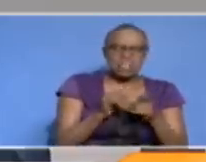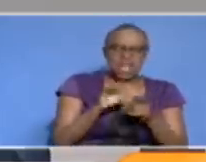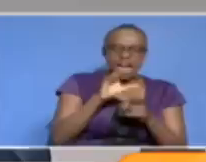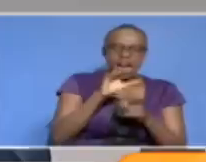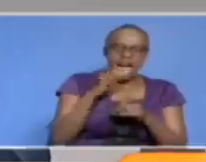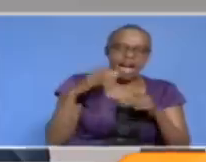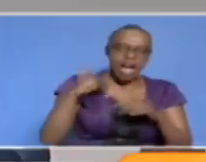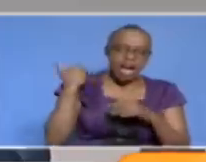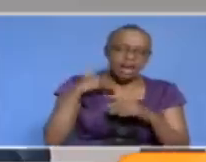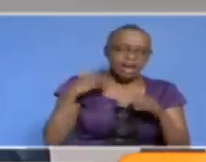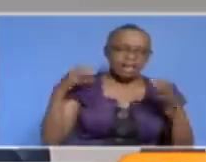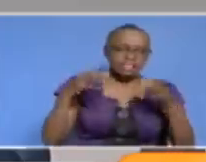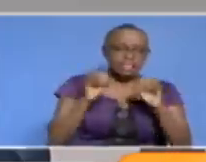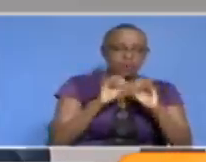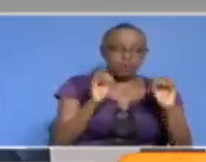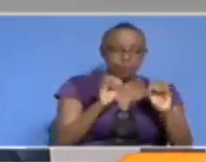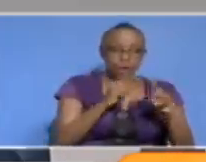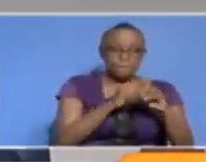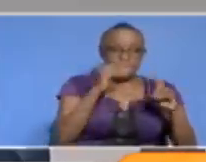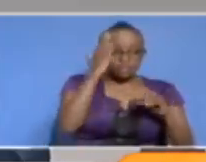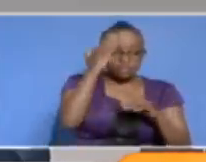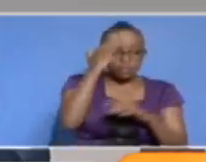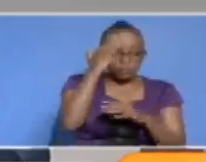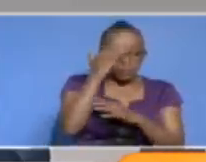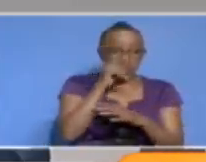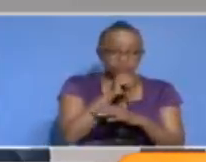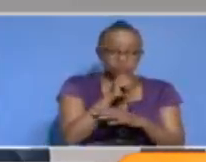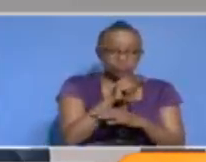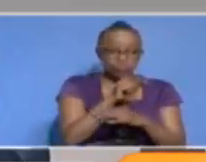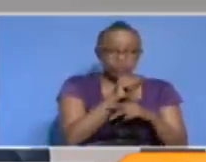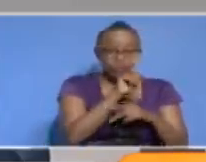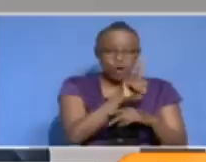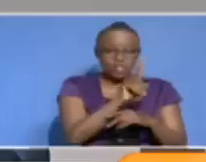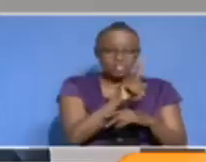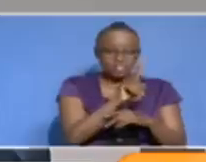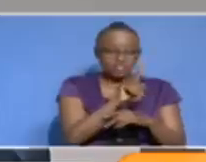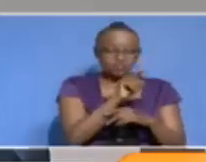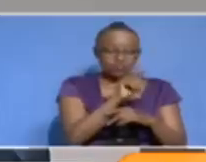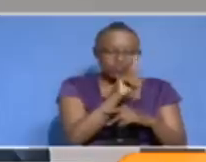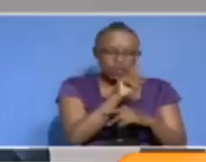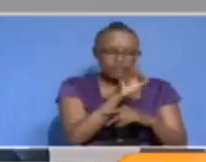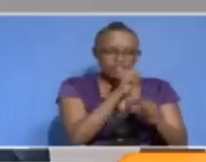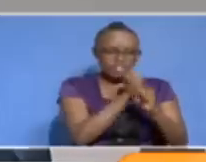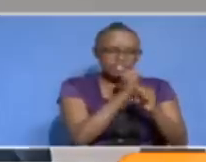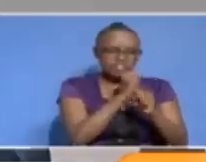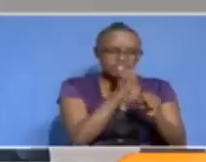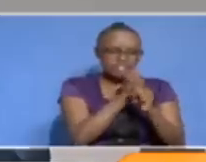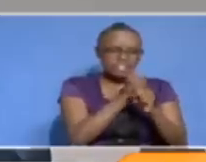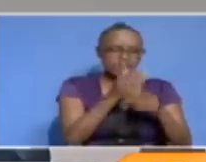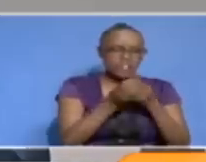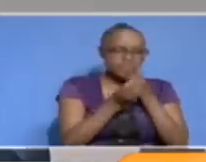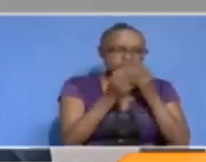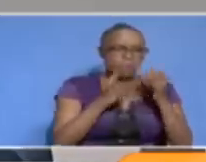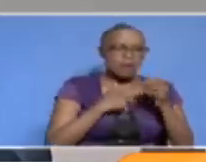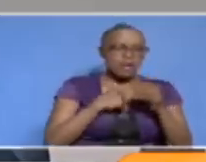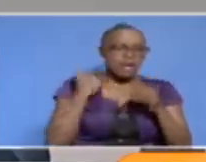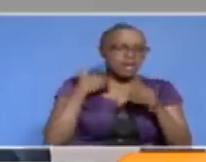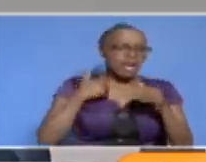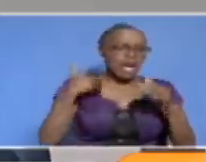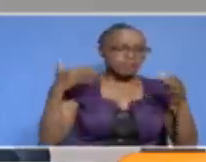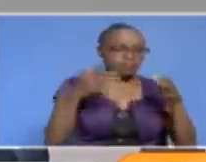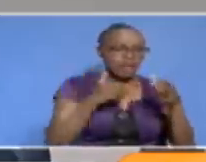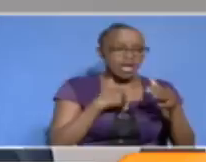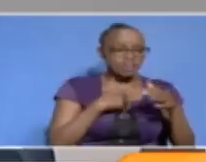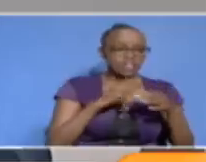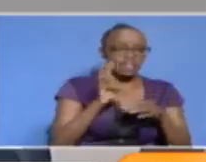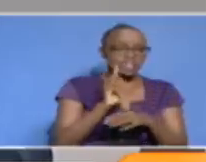you Matidla. But you remember, you are one of the staff who gave me this information that there are cartels in